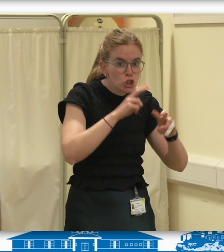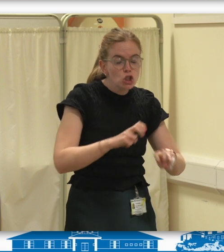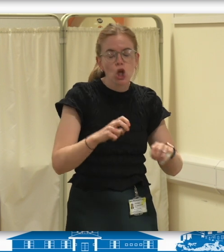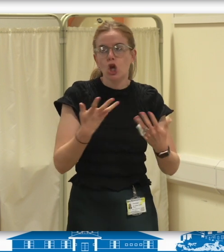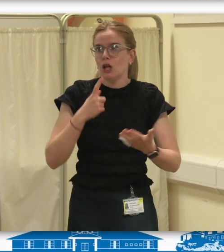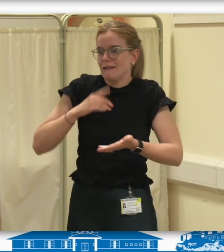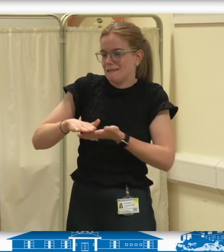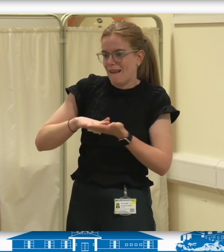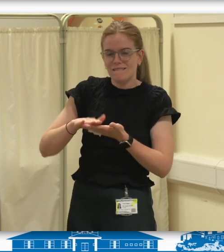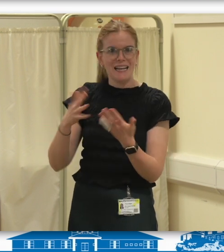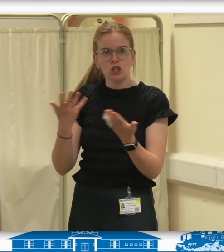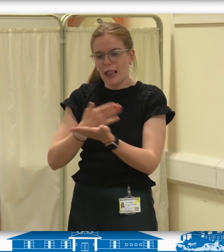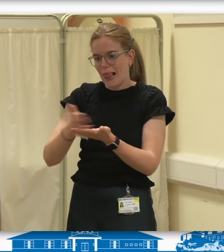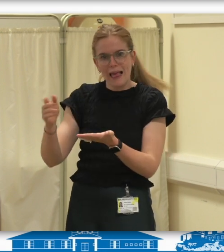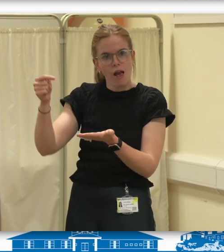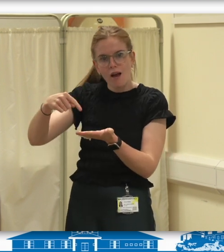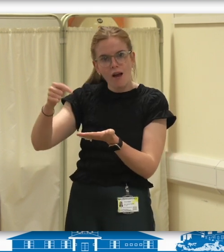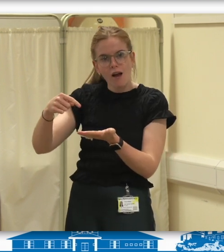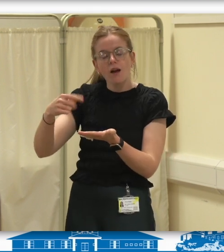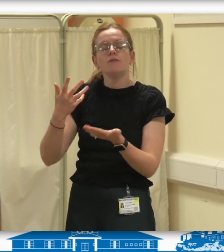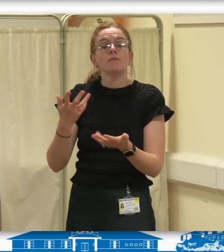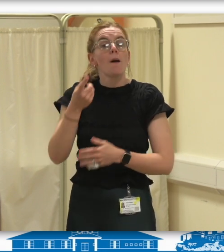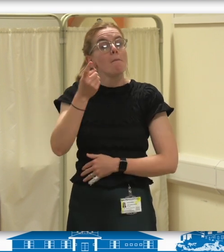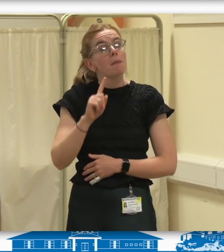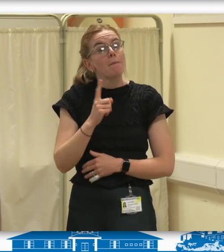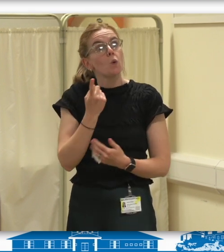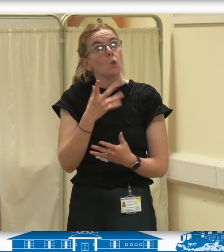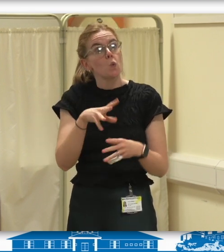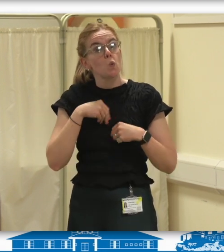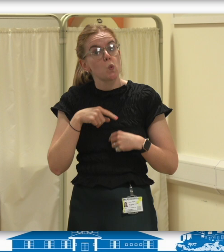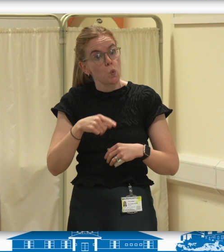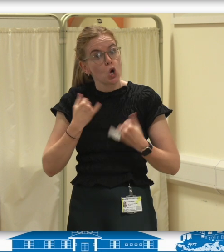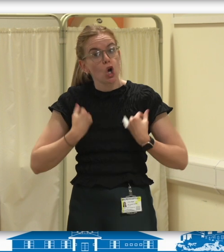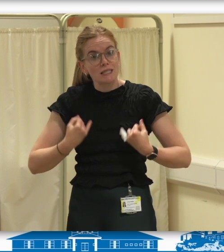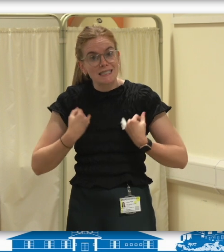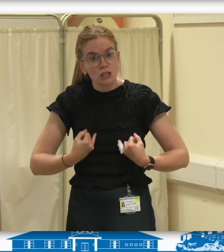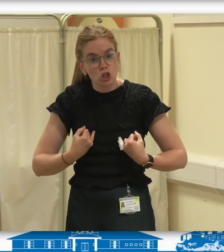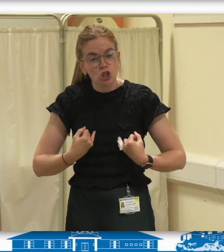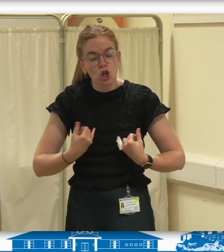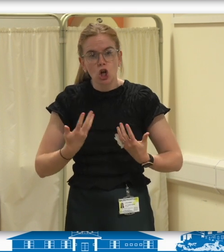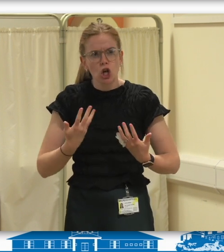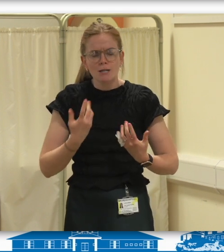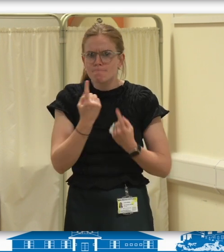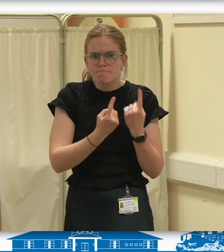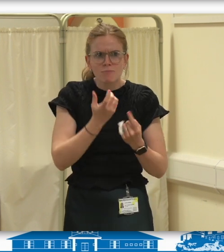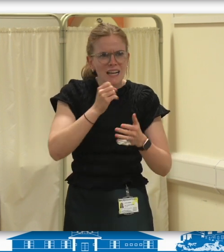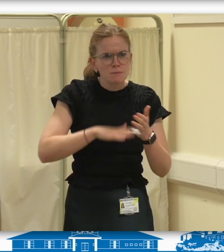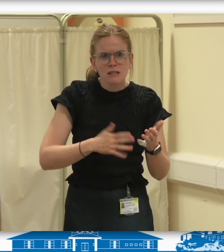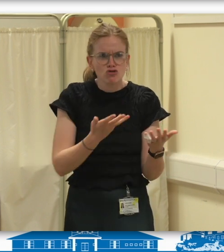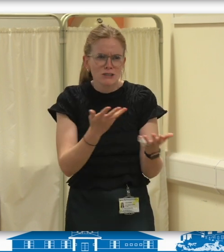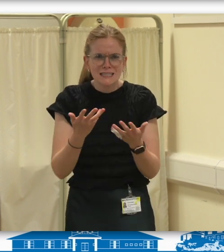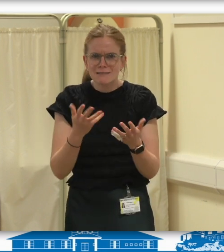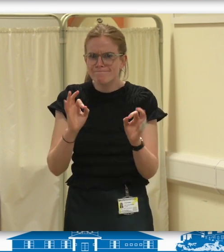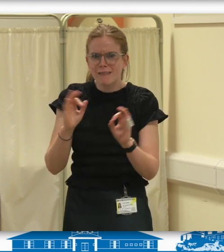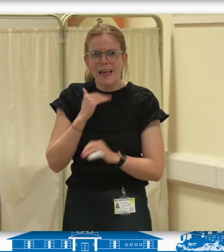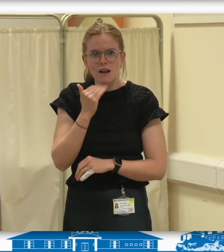definition, many people not only experience the symptoms of the condition, but also a lack of belief from those around